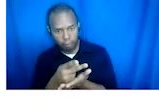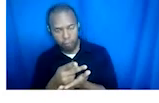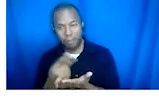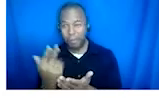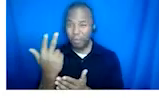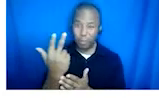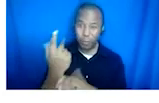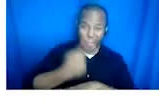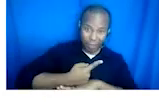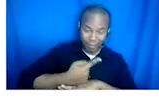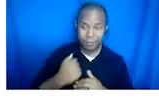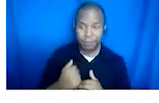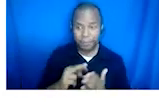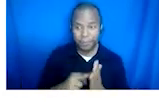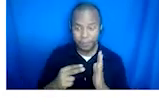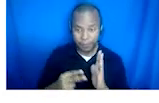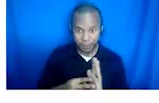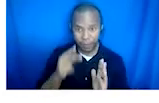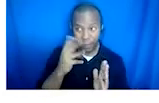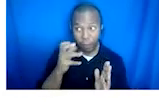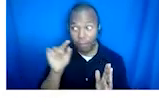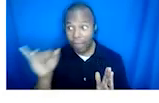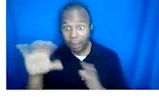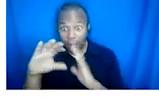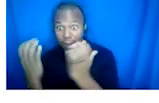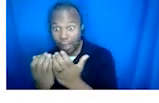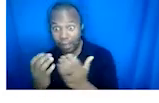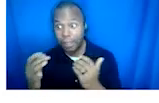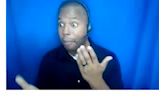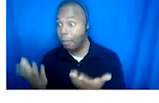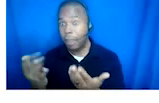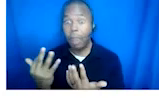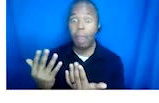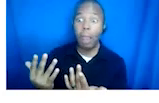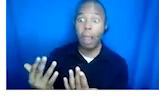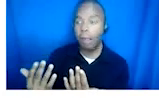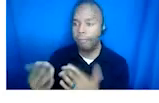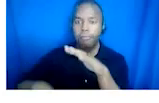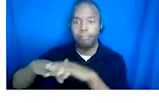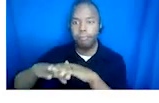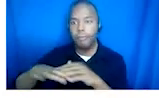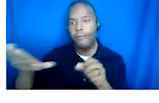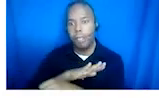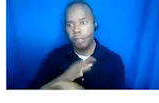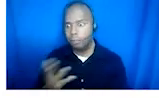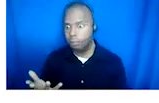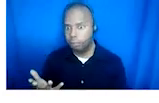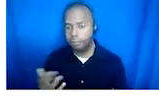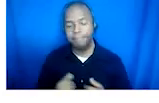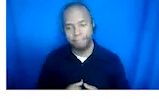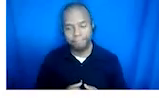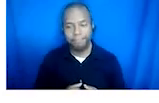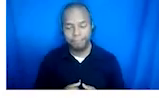the time they enrolled and they had their eye on that class, it could have been filled by then. So there was ed code that was